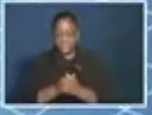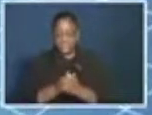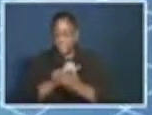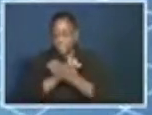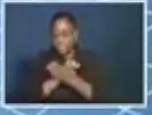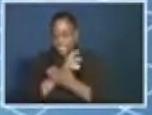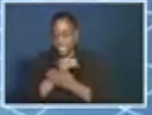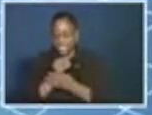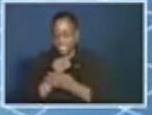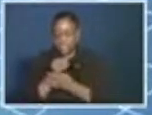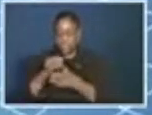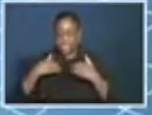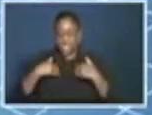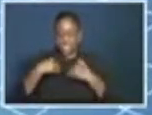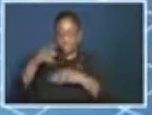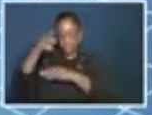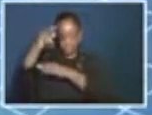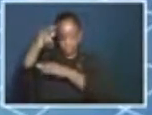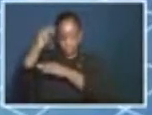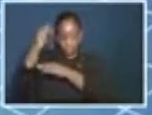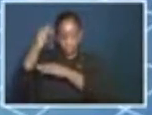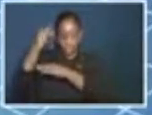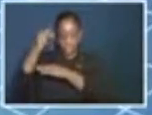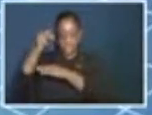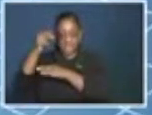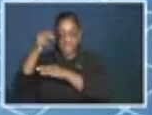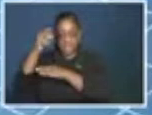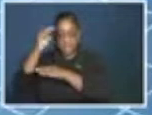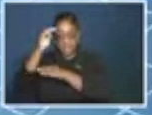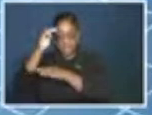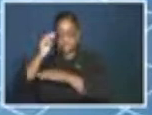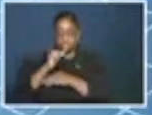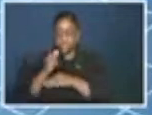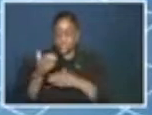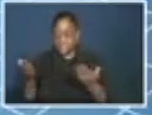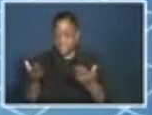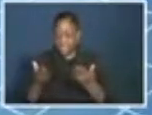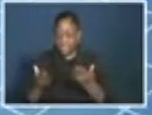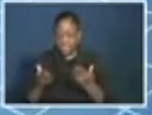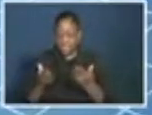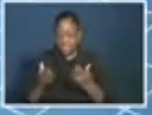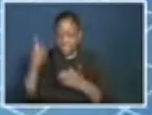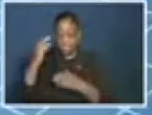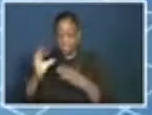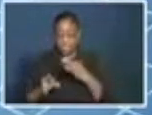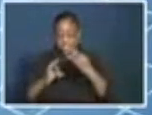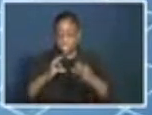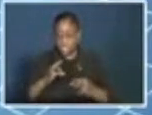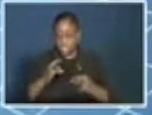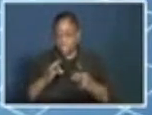Well, former Prime Minister, the Most Honourable Dr. Hubert Minnis, visibly absent from Tuesday's handover ceremony at the police force's East Street